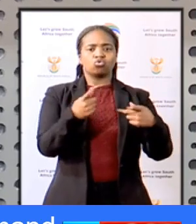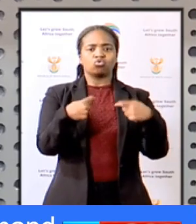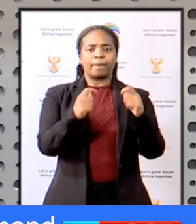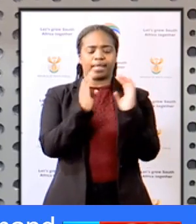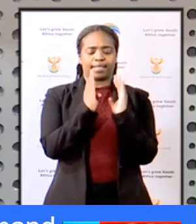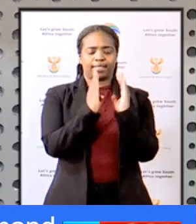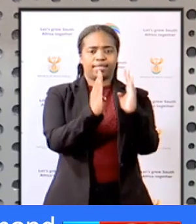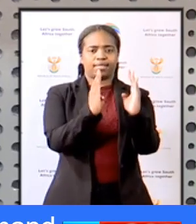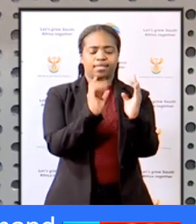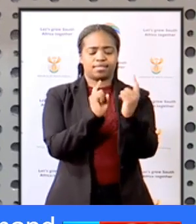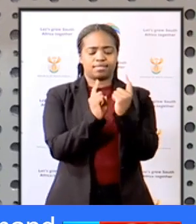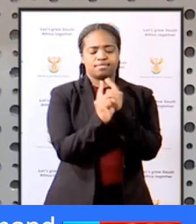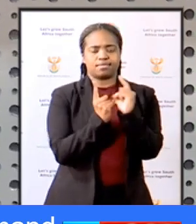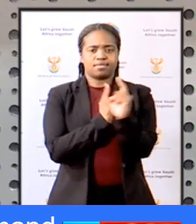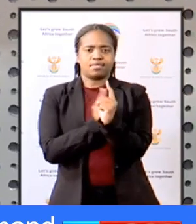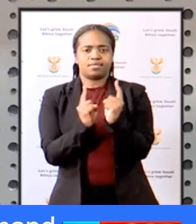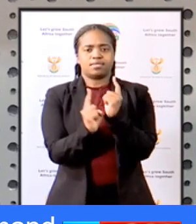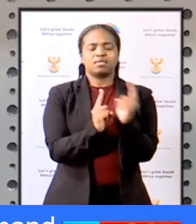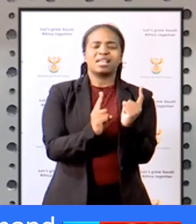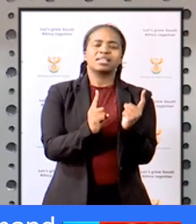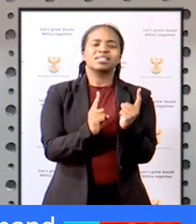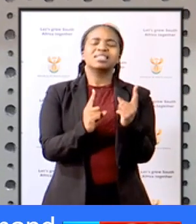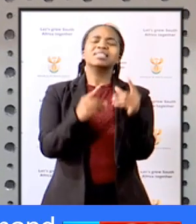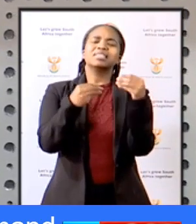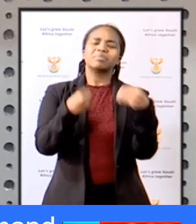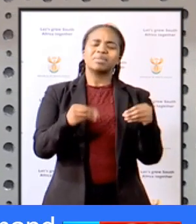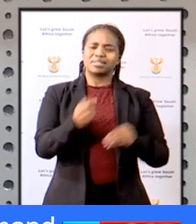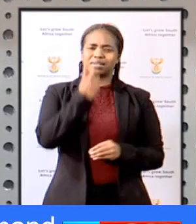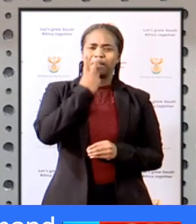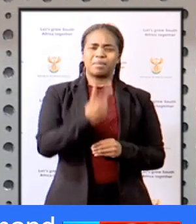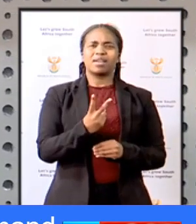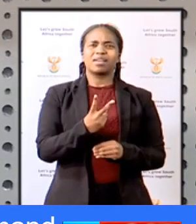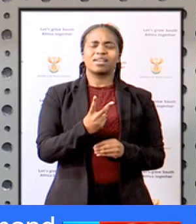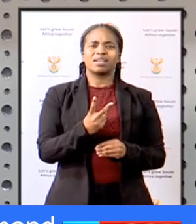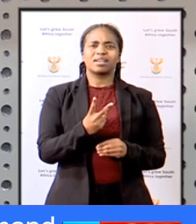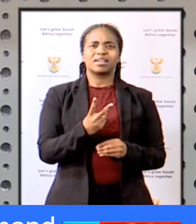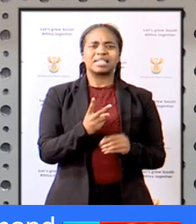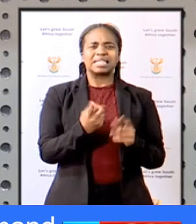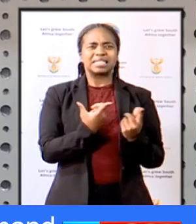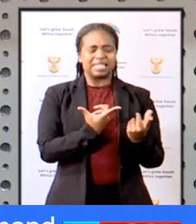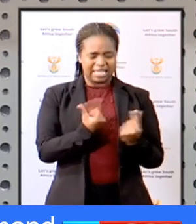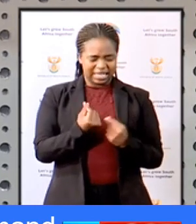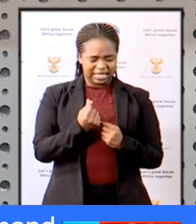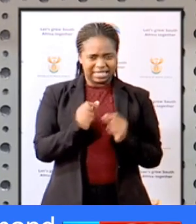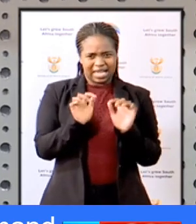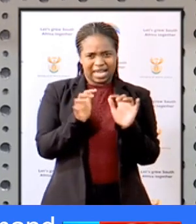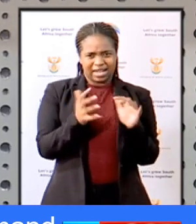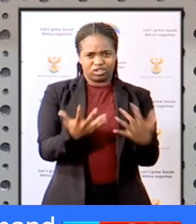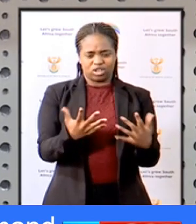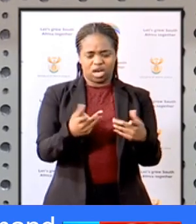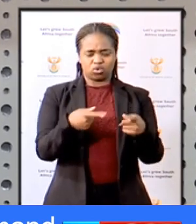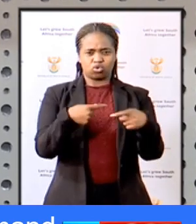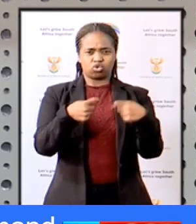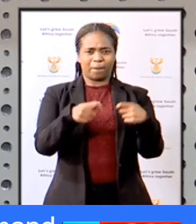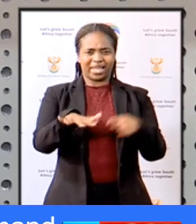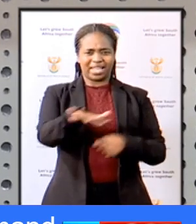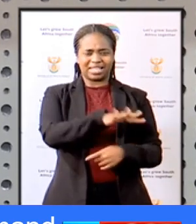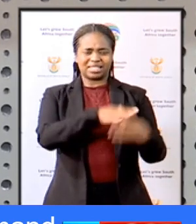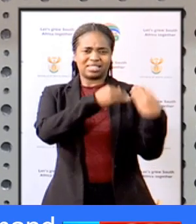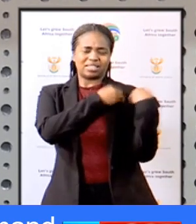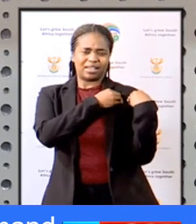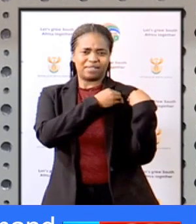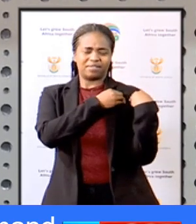shopping, we're constantly looking at how to ensure that we have the shopping environment as safe as